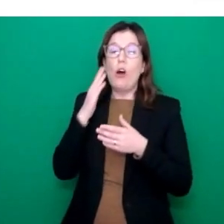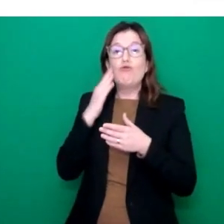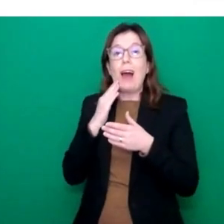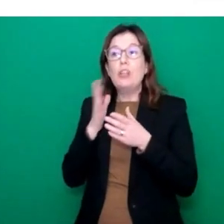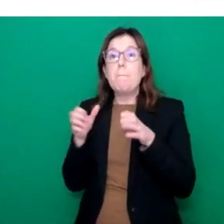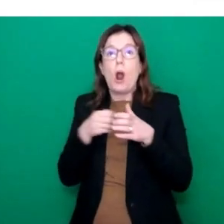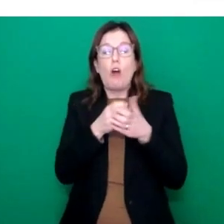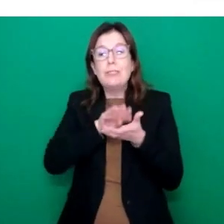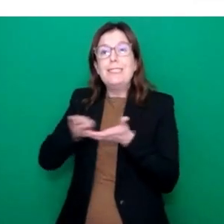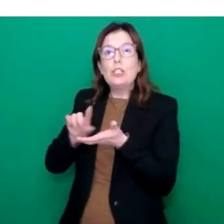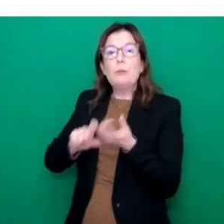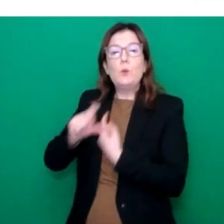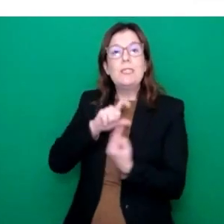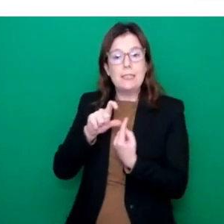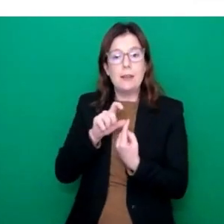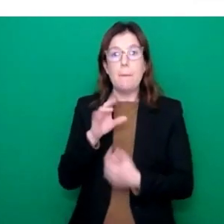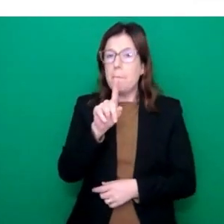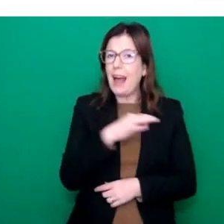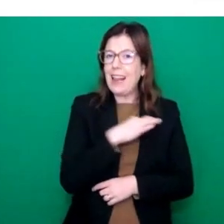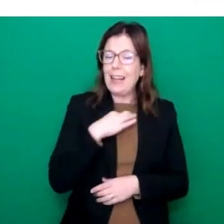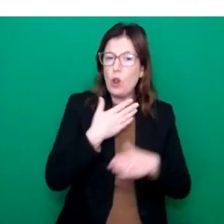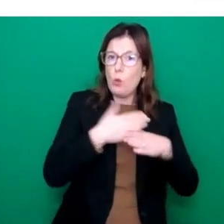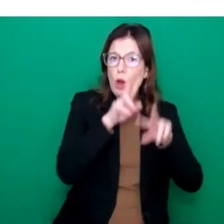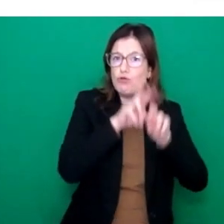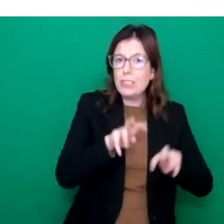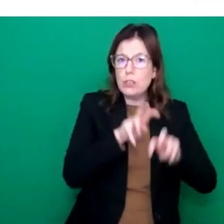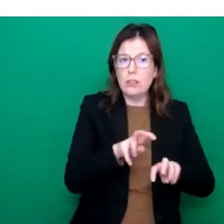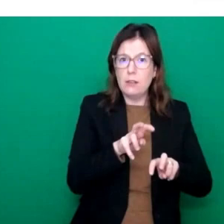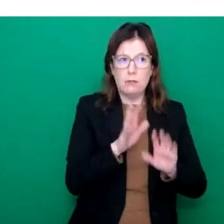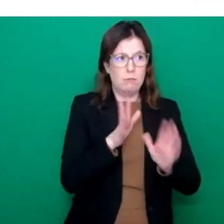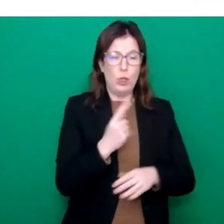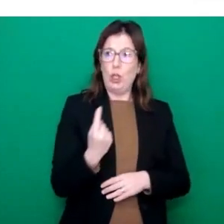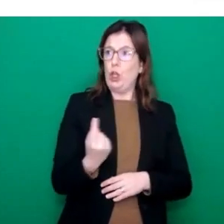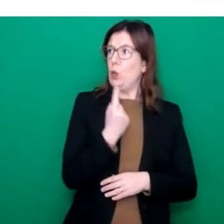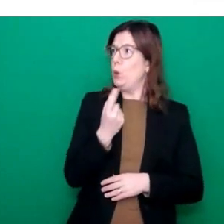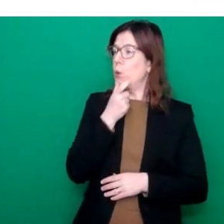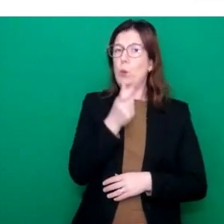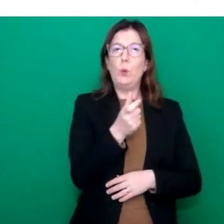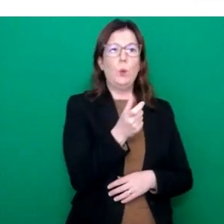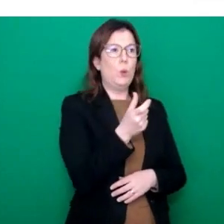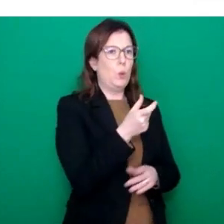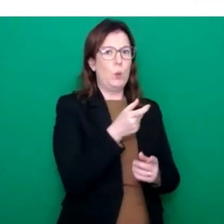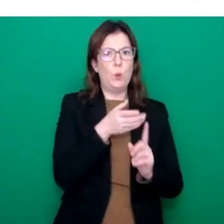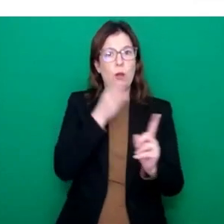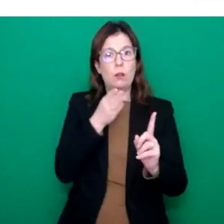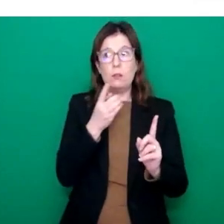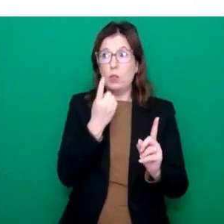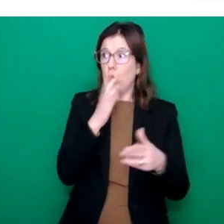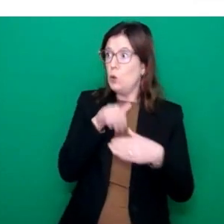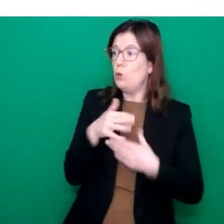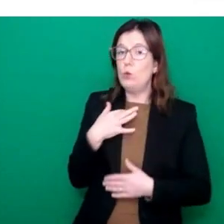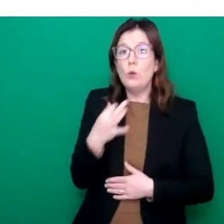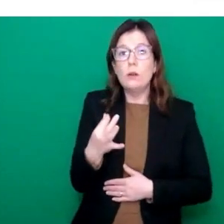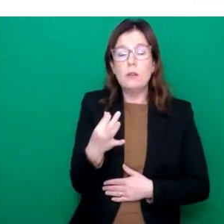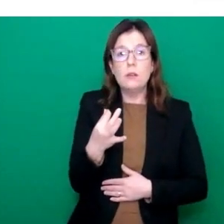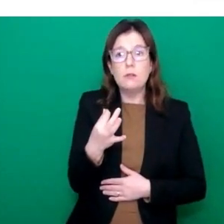communities, with regards to clinical work and research, specification as to whom we refer and who's representative in